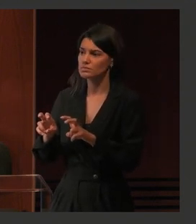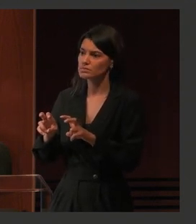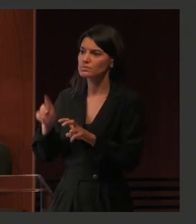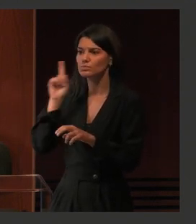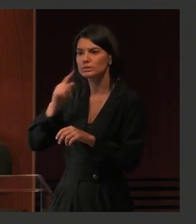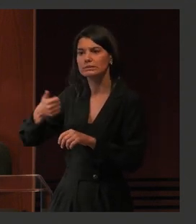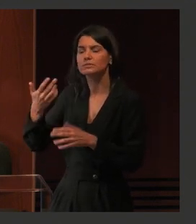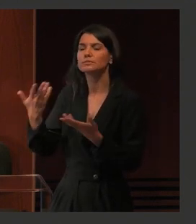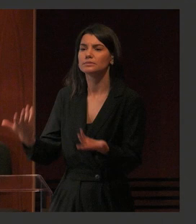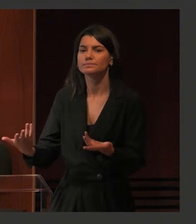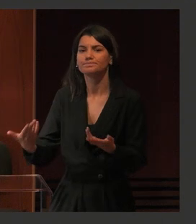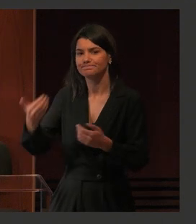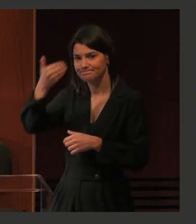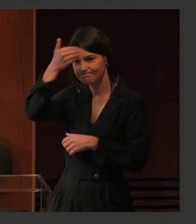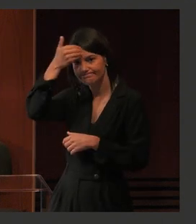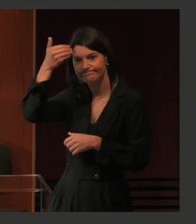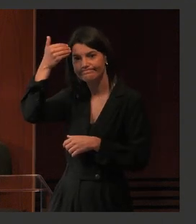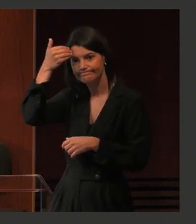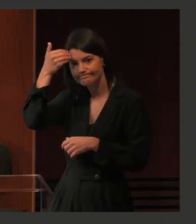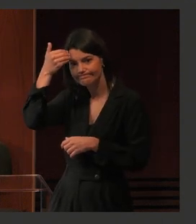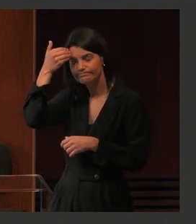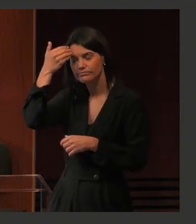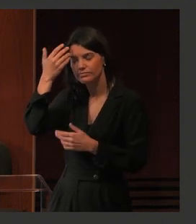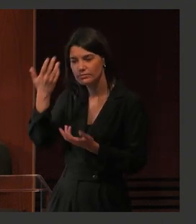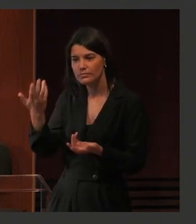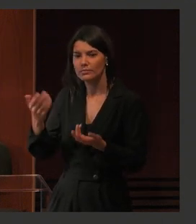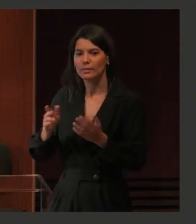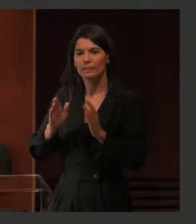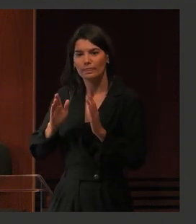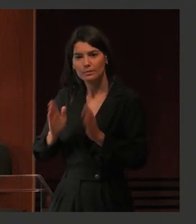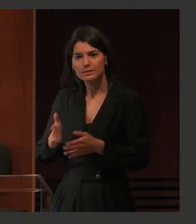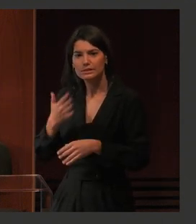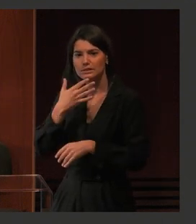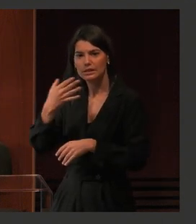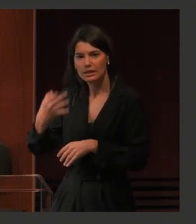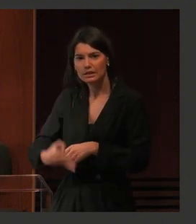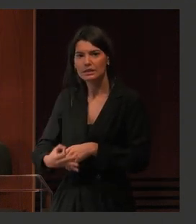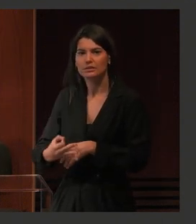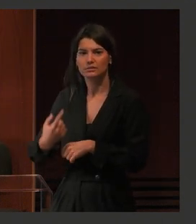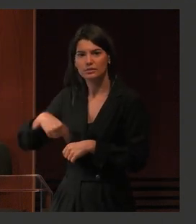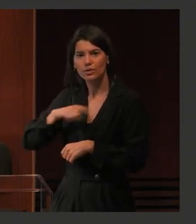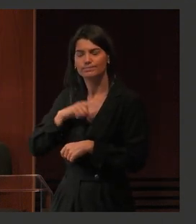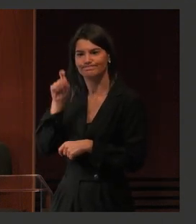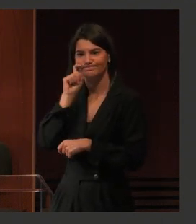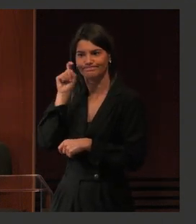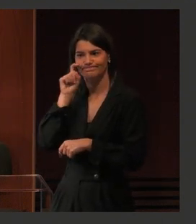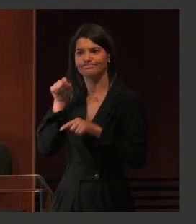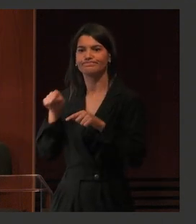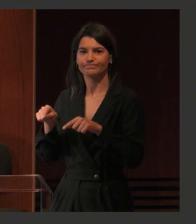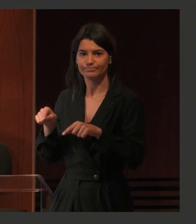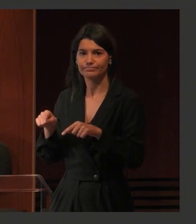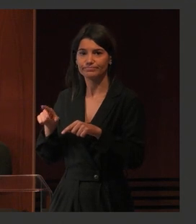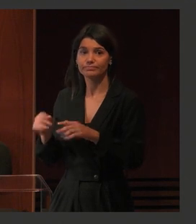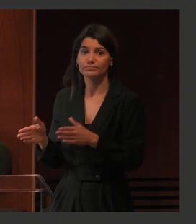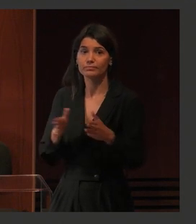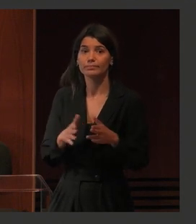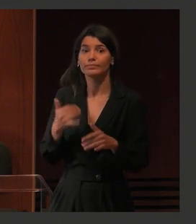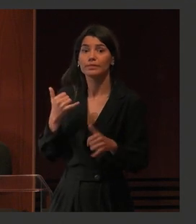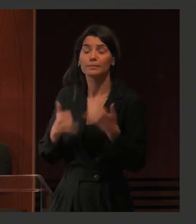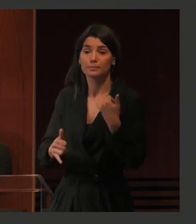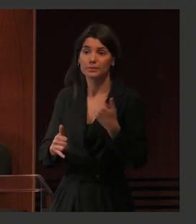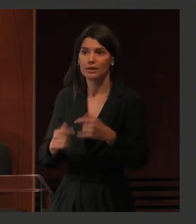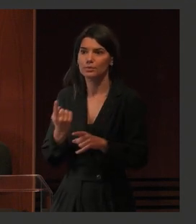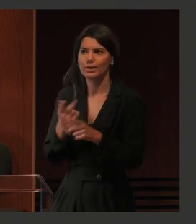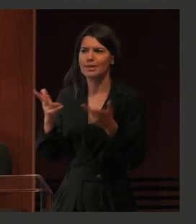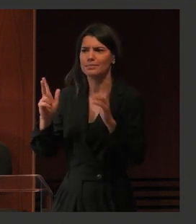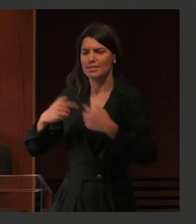overcome the problems that are based. The endangerment of the freedom of expression and information, that is something